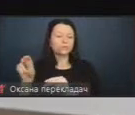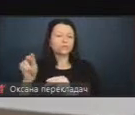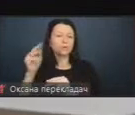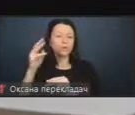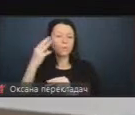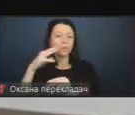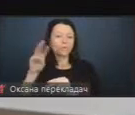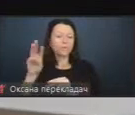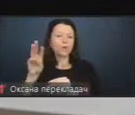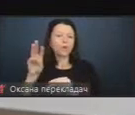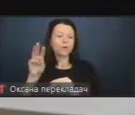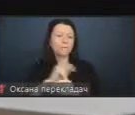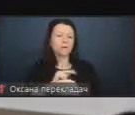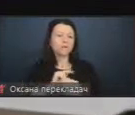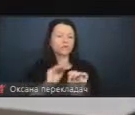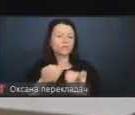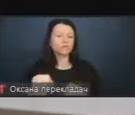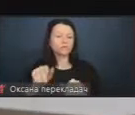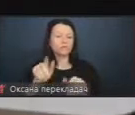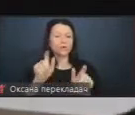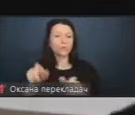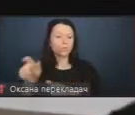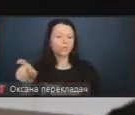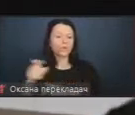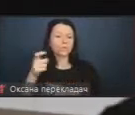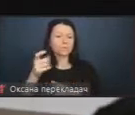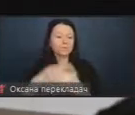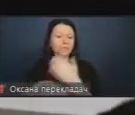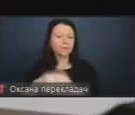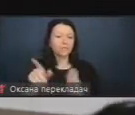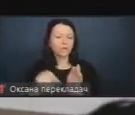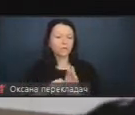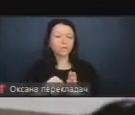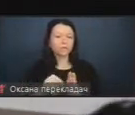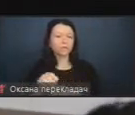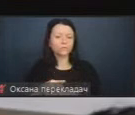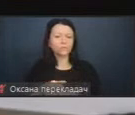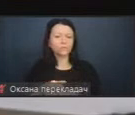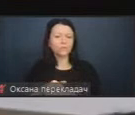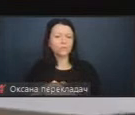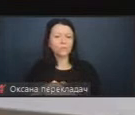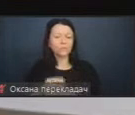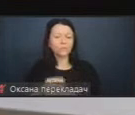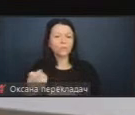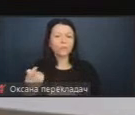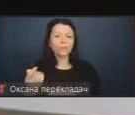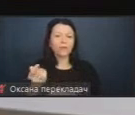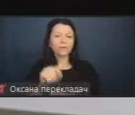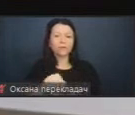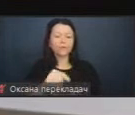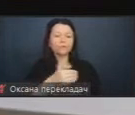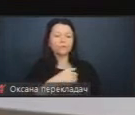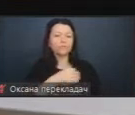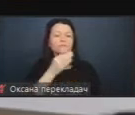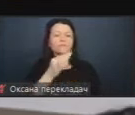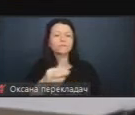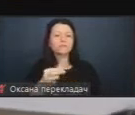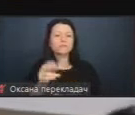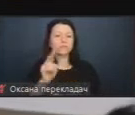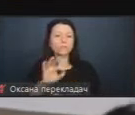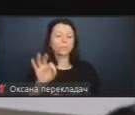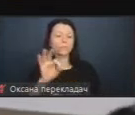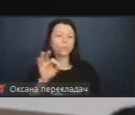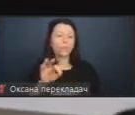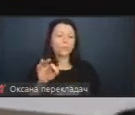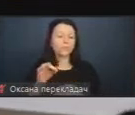I wanted to talk also about some of the different policies we see in most of the countries of the European Union,